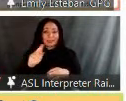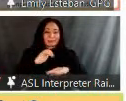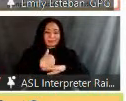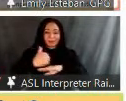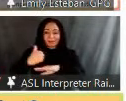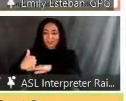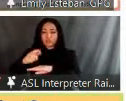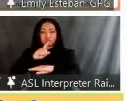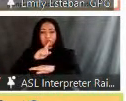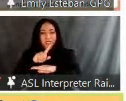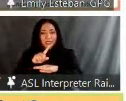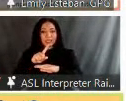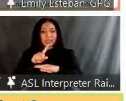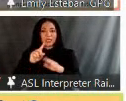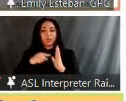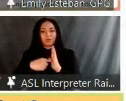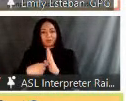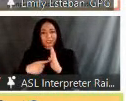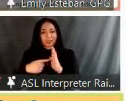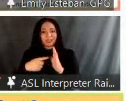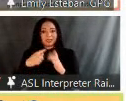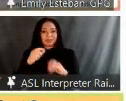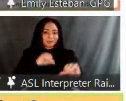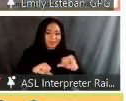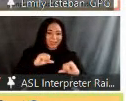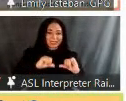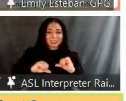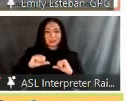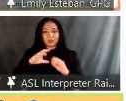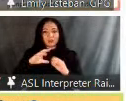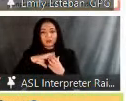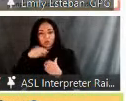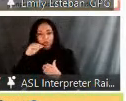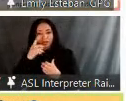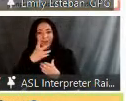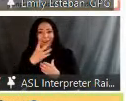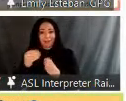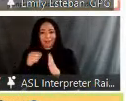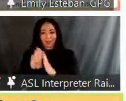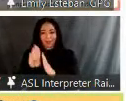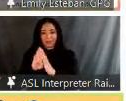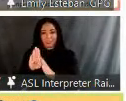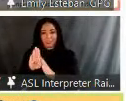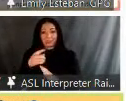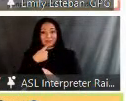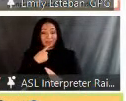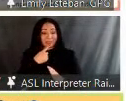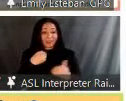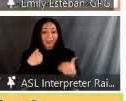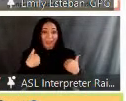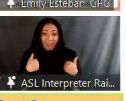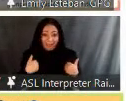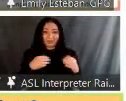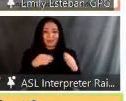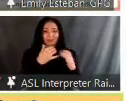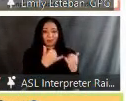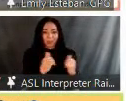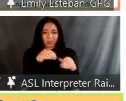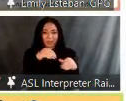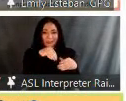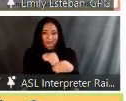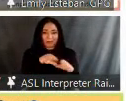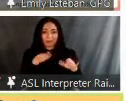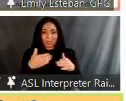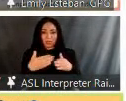reflecting the science of learning and development, which tells us that embedding opportunities for play in the classroom routine